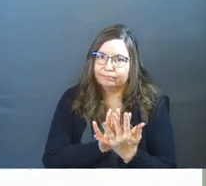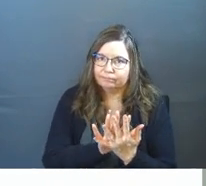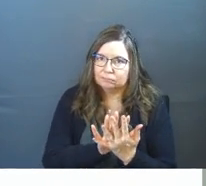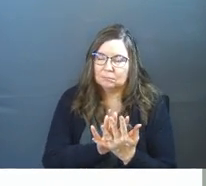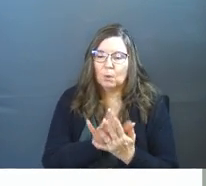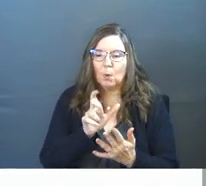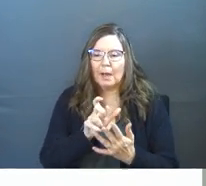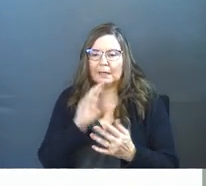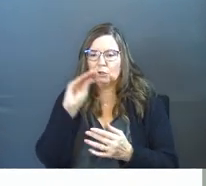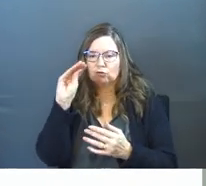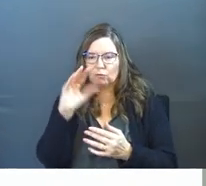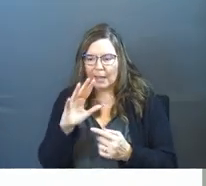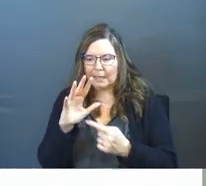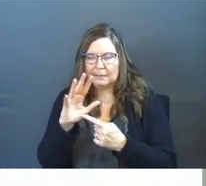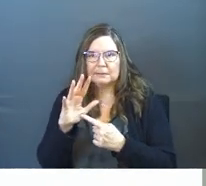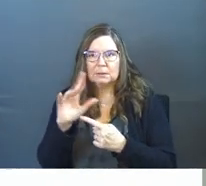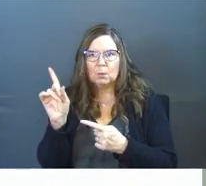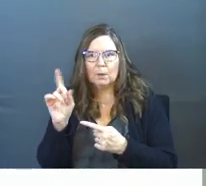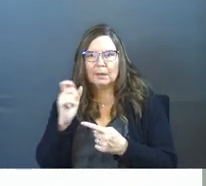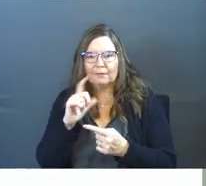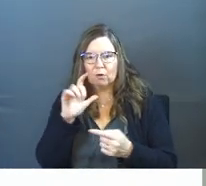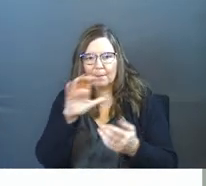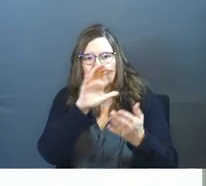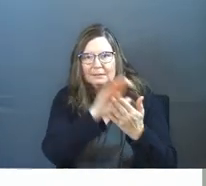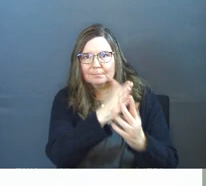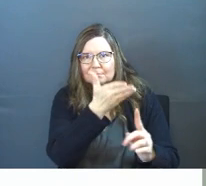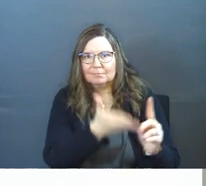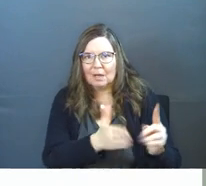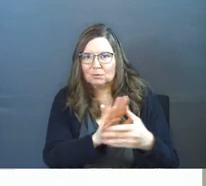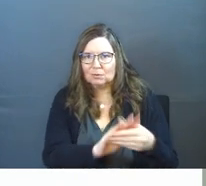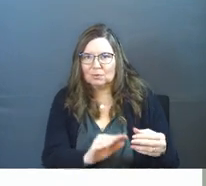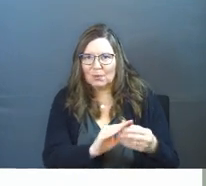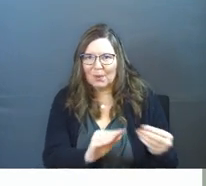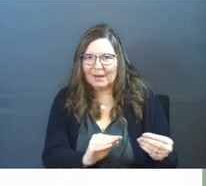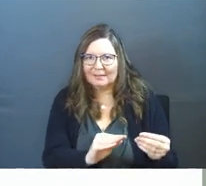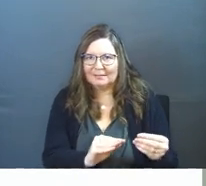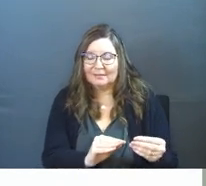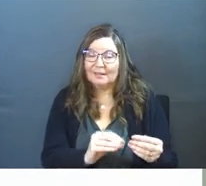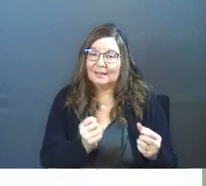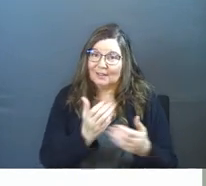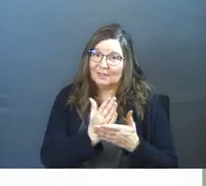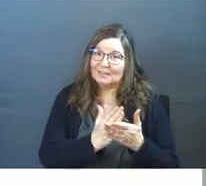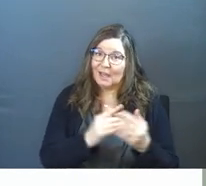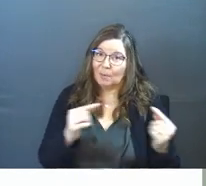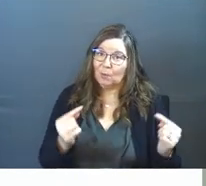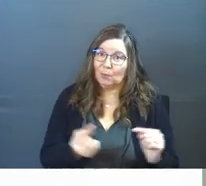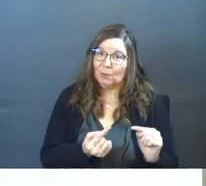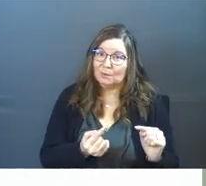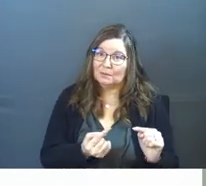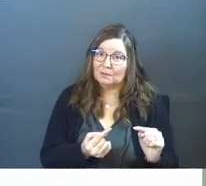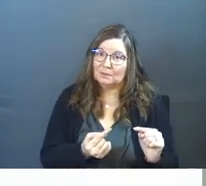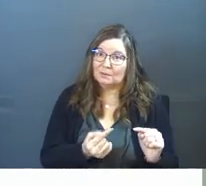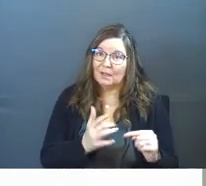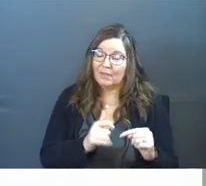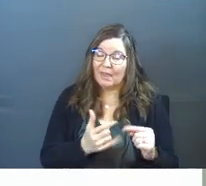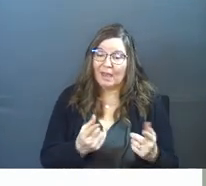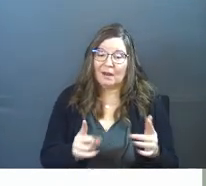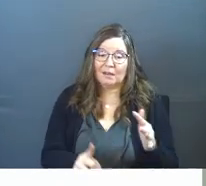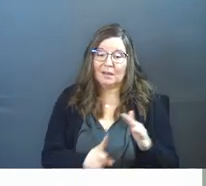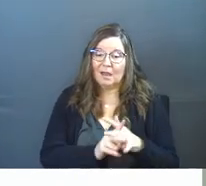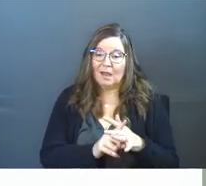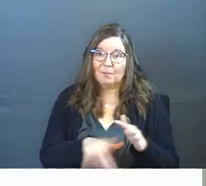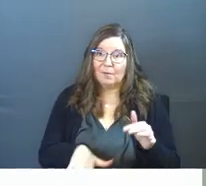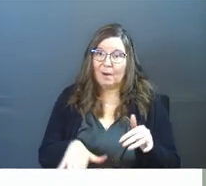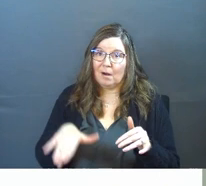Or where do I need to grace parts of my spouse's story? And there are some wounds that come from